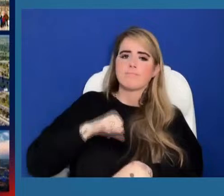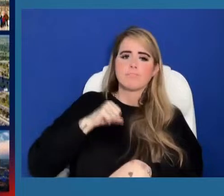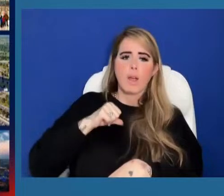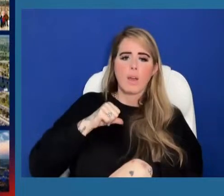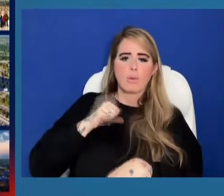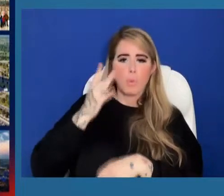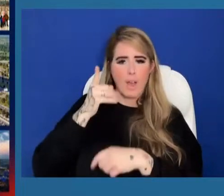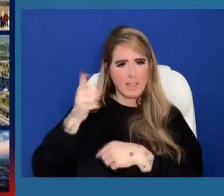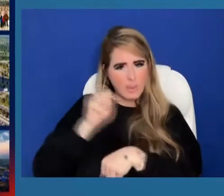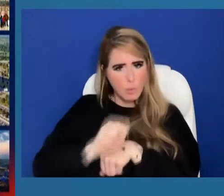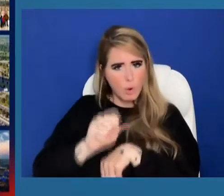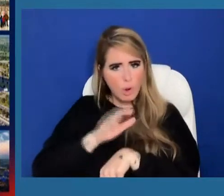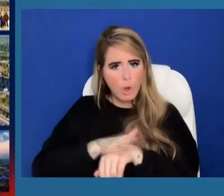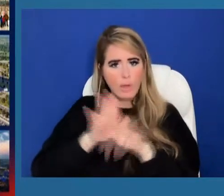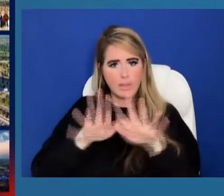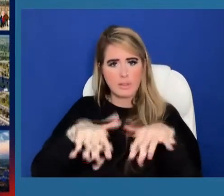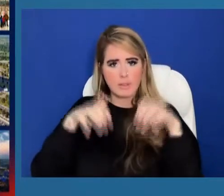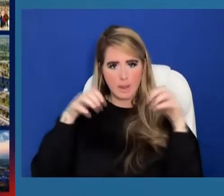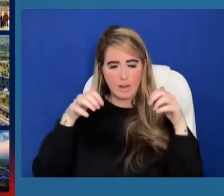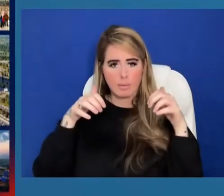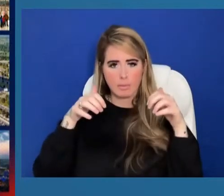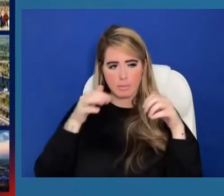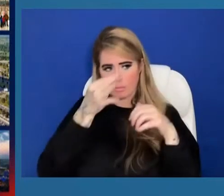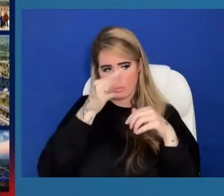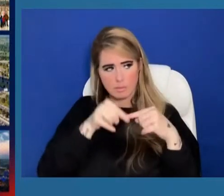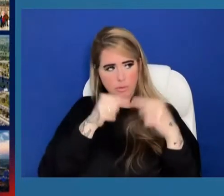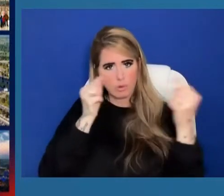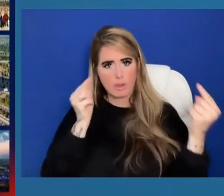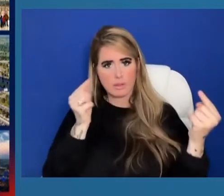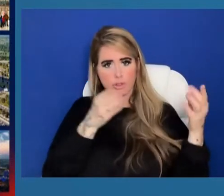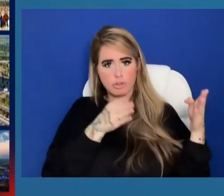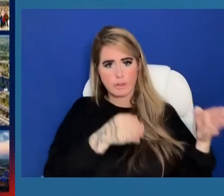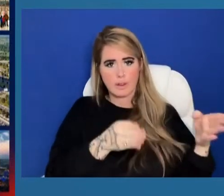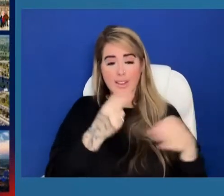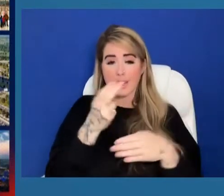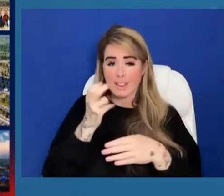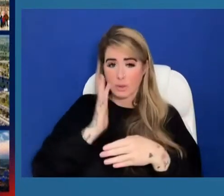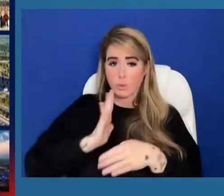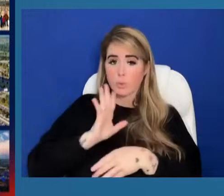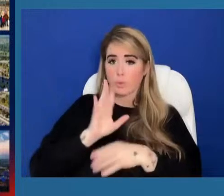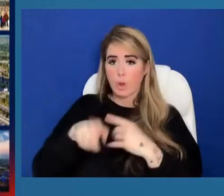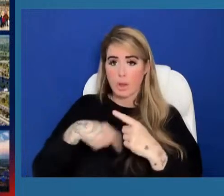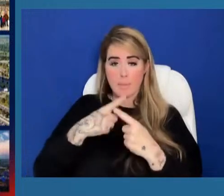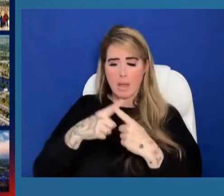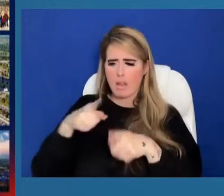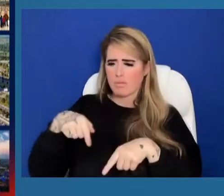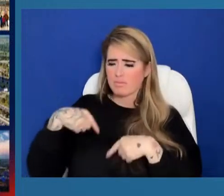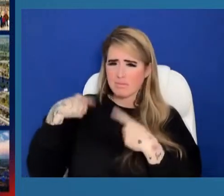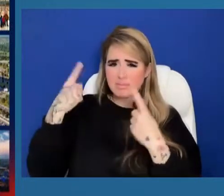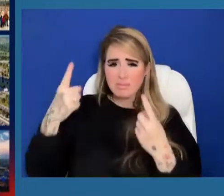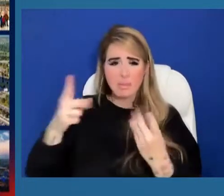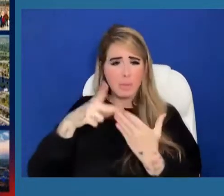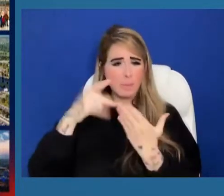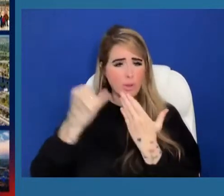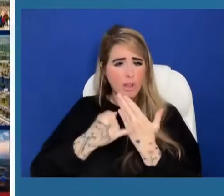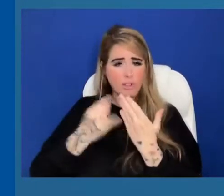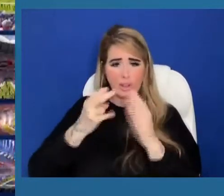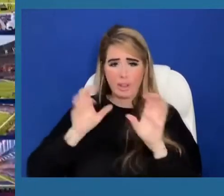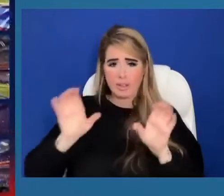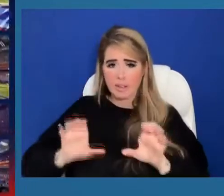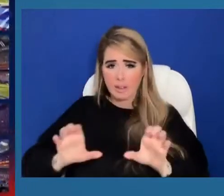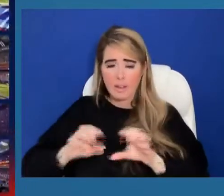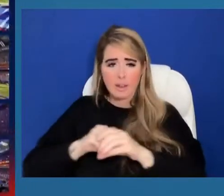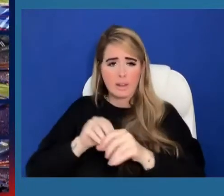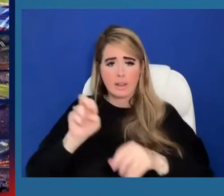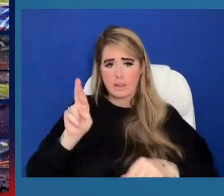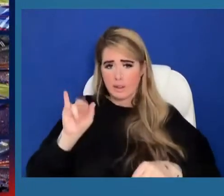construction of the stadium across the street. And he used to talk about how through all the projects that he did in Erie County